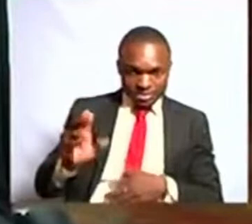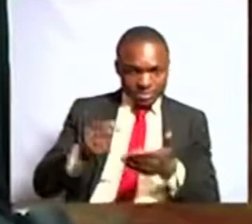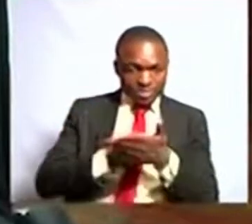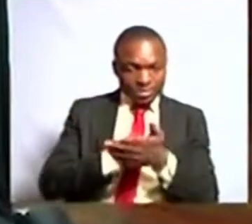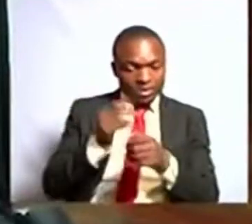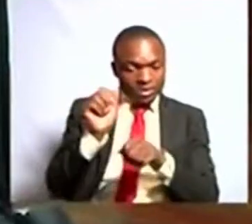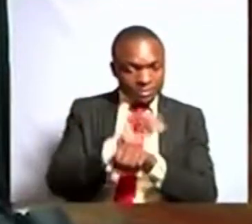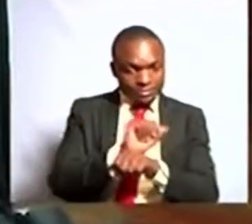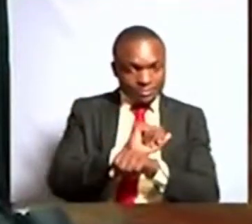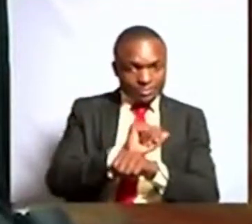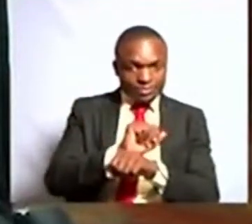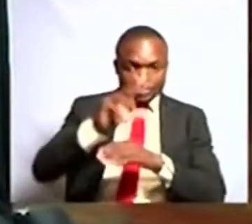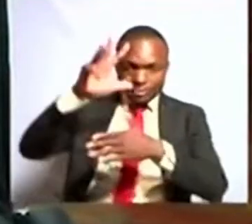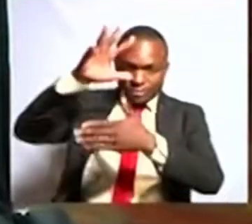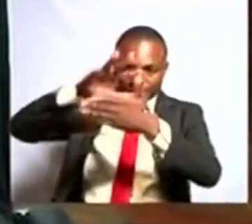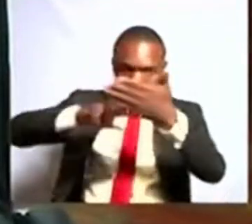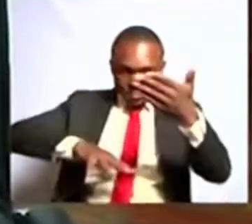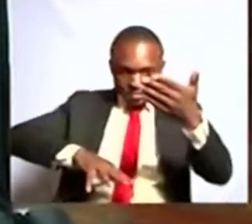quotation for insurance,